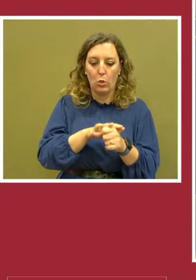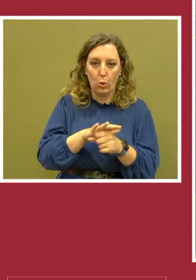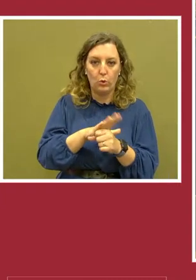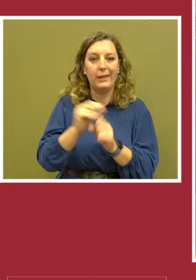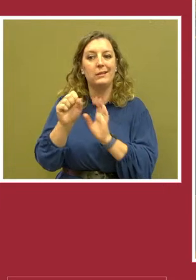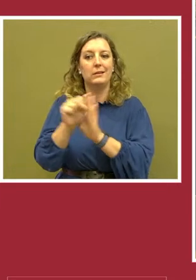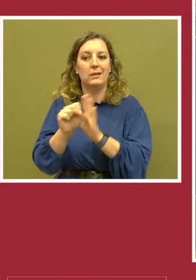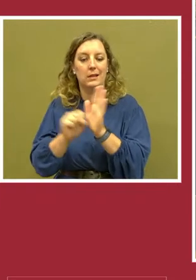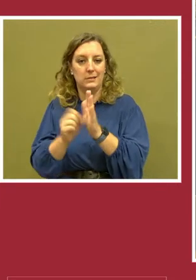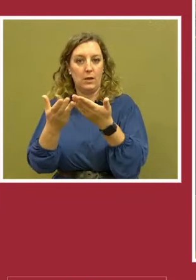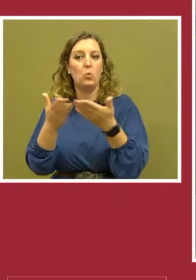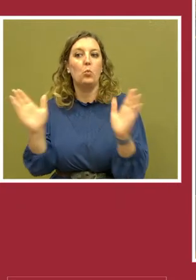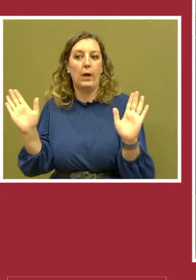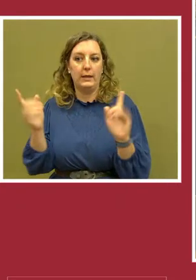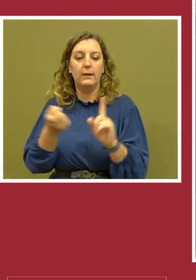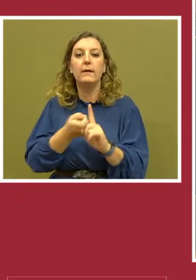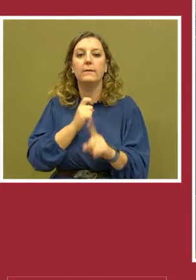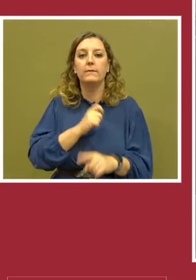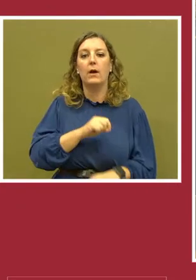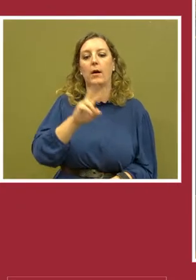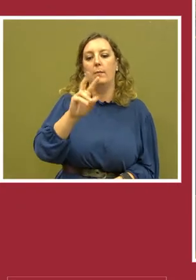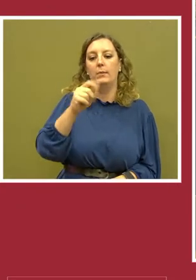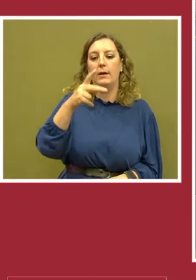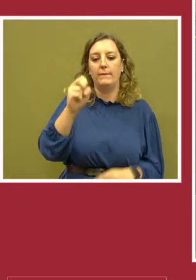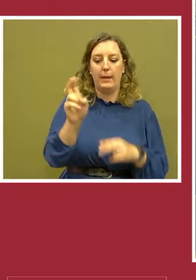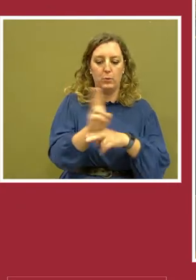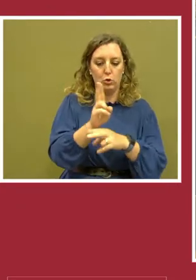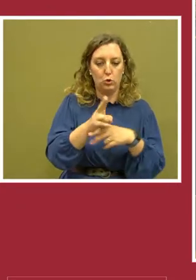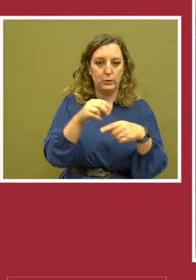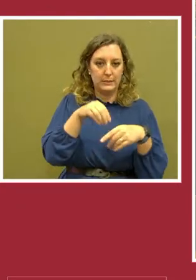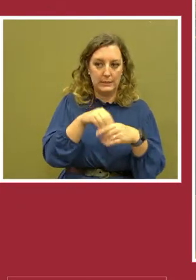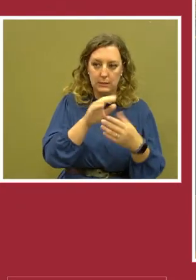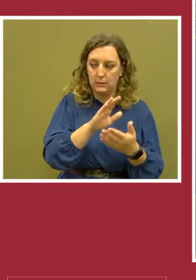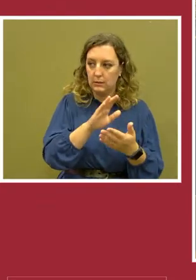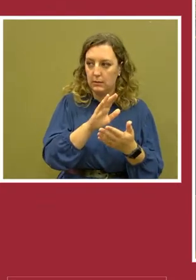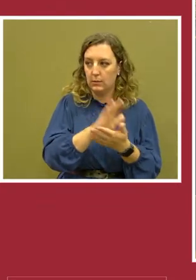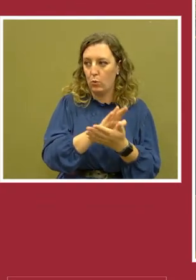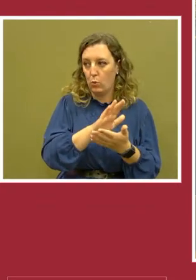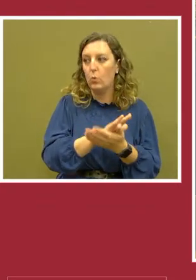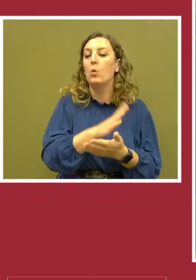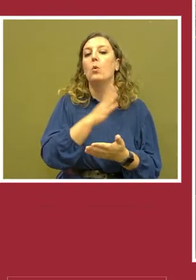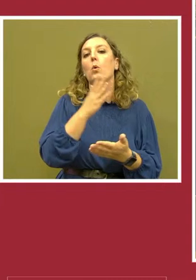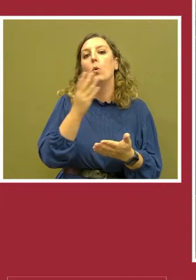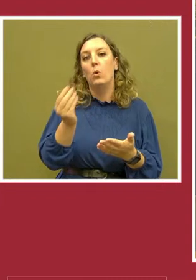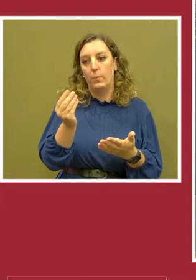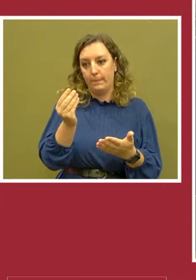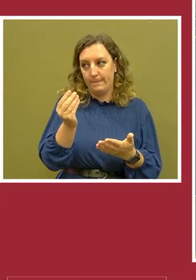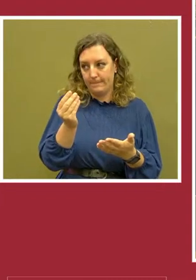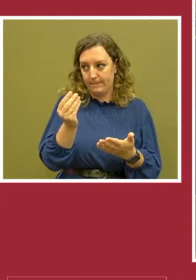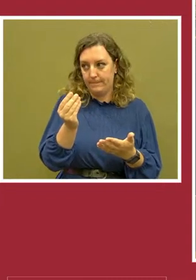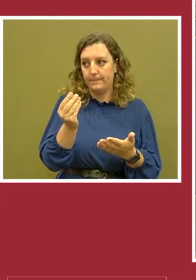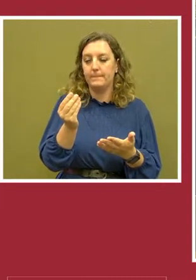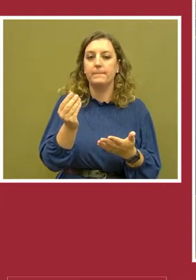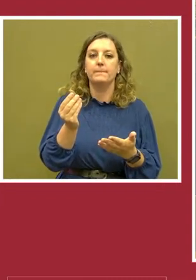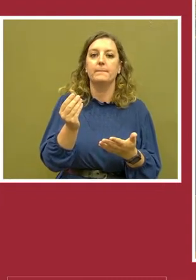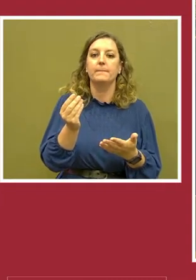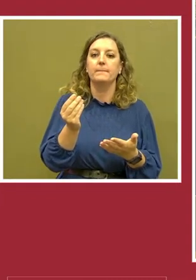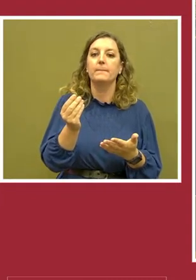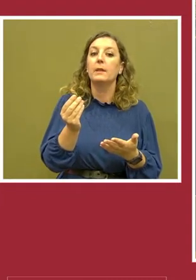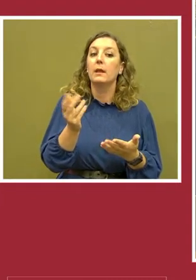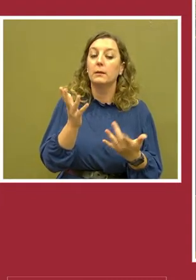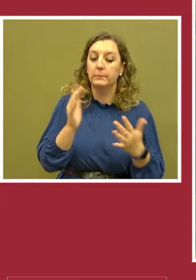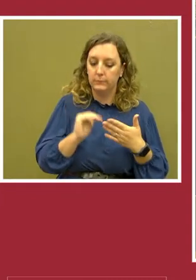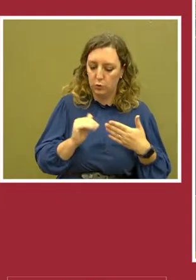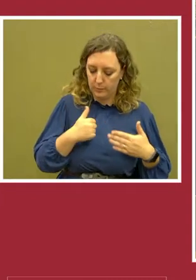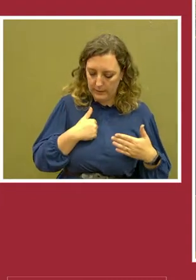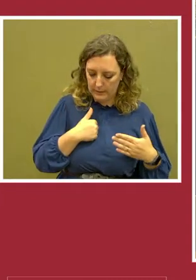and statewide from vape use in our schools. And there's a law firm, excuse me